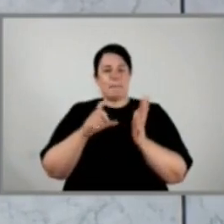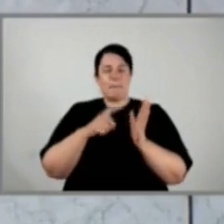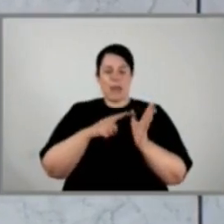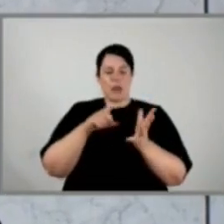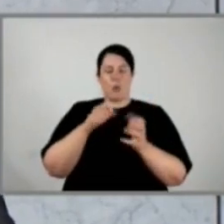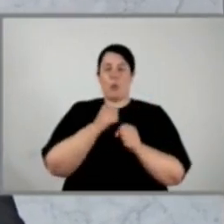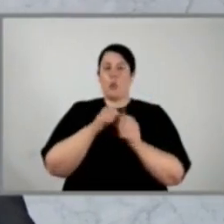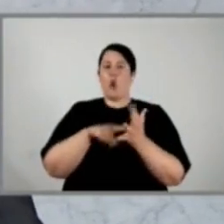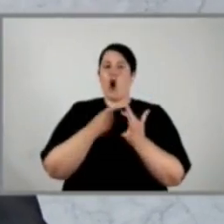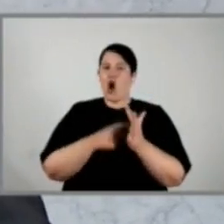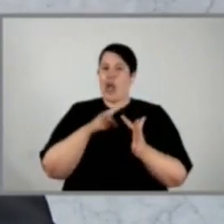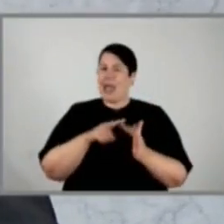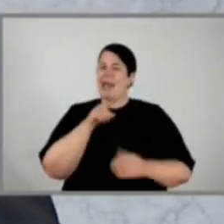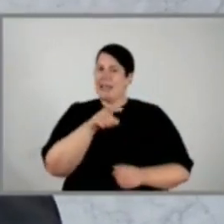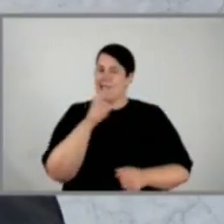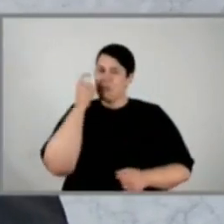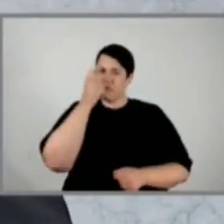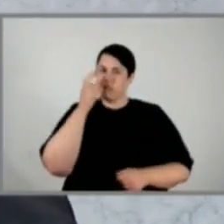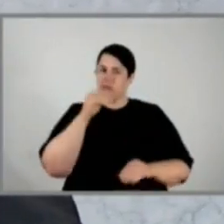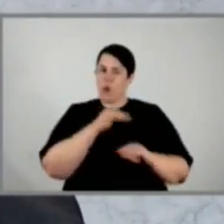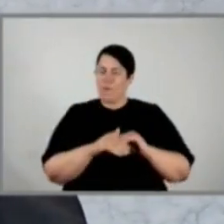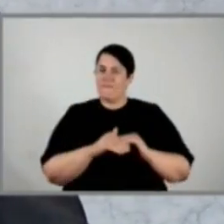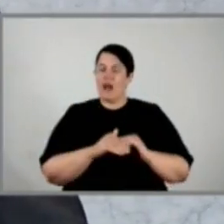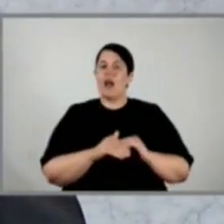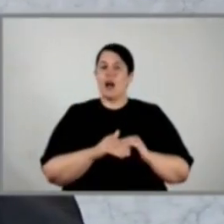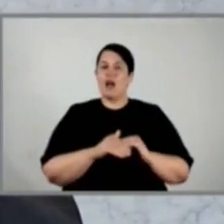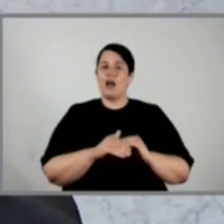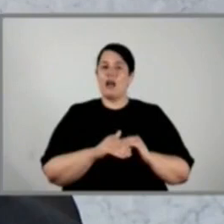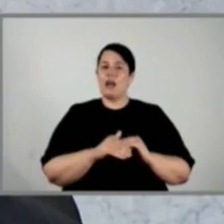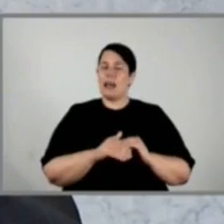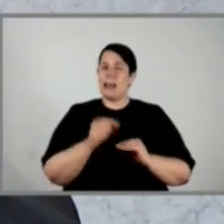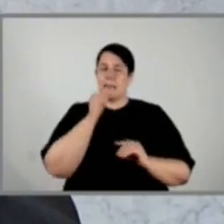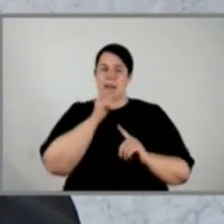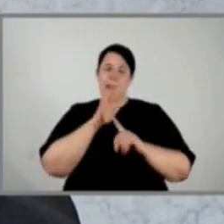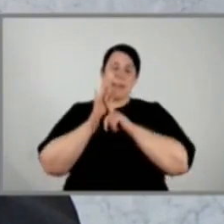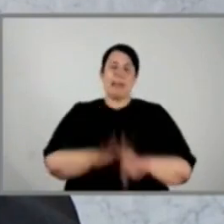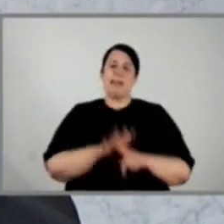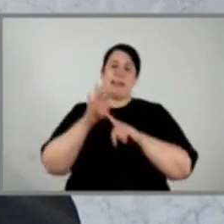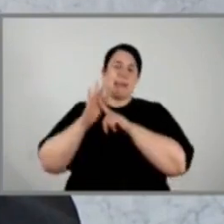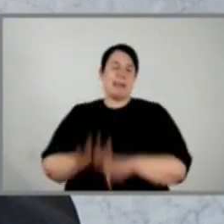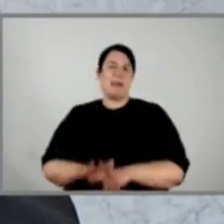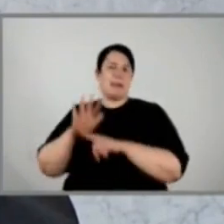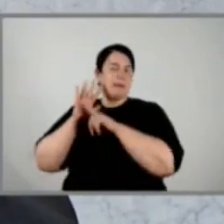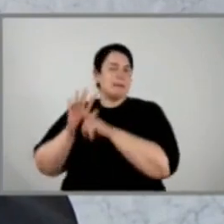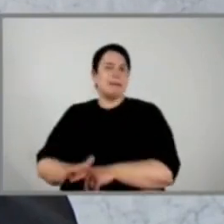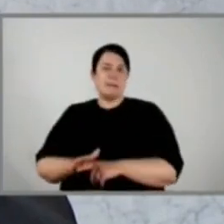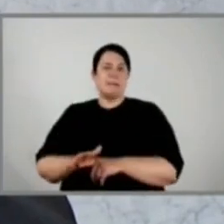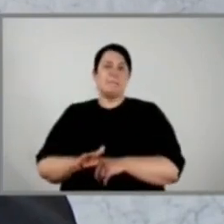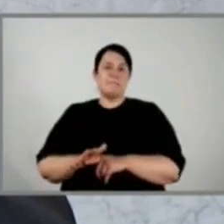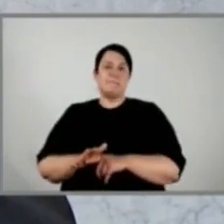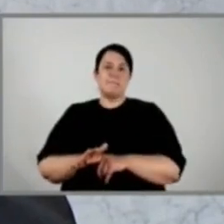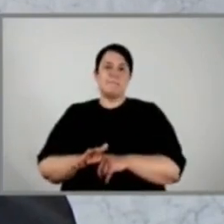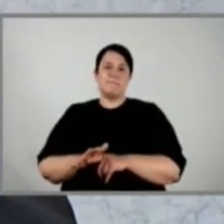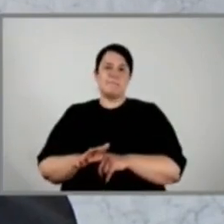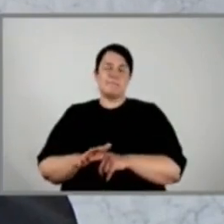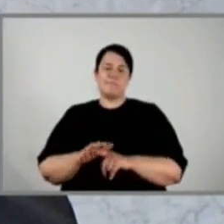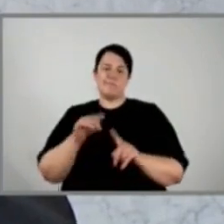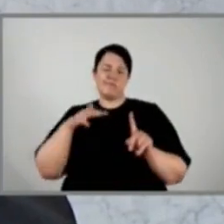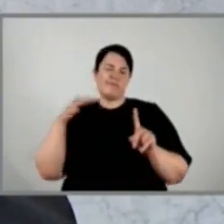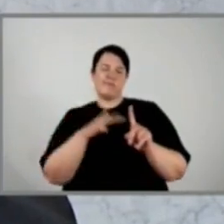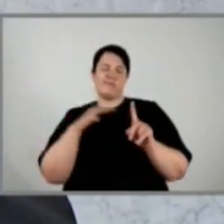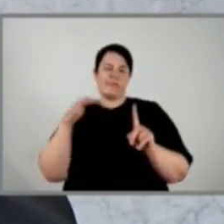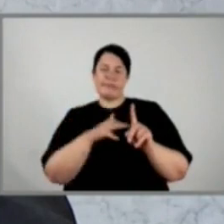watching is a pile-on, a beat-up, an attack on one of the most impressive women that he's ever met